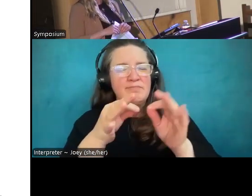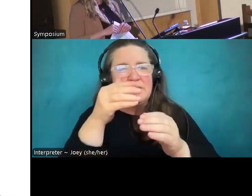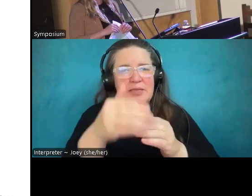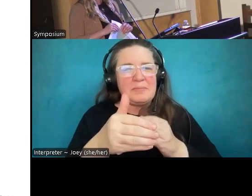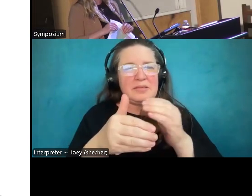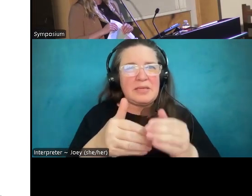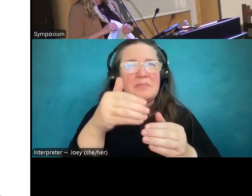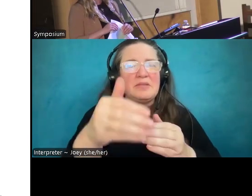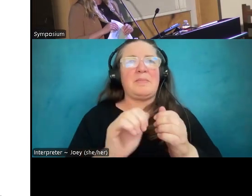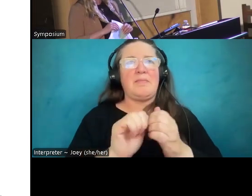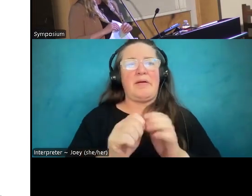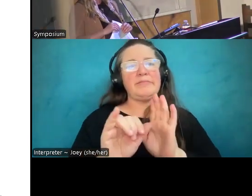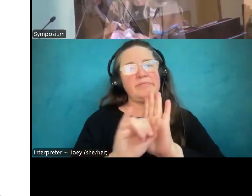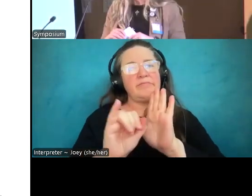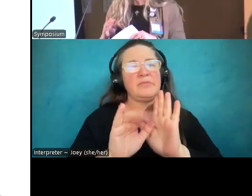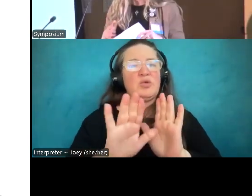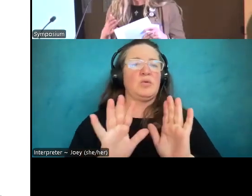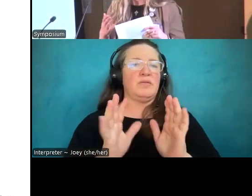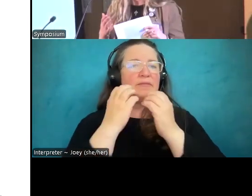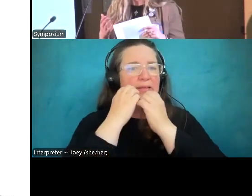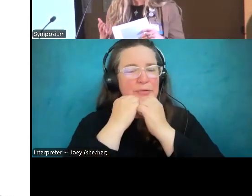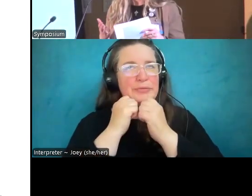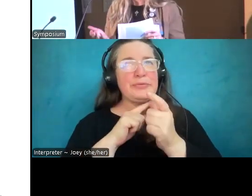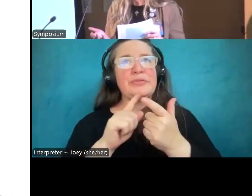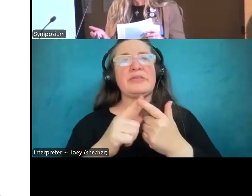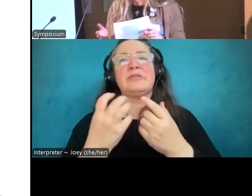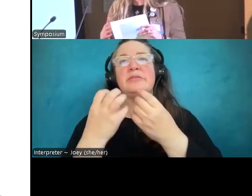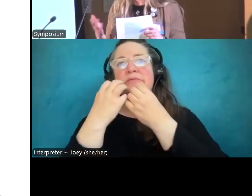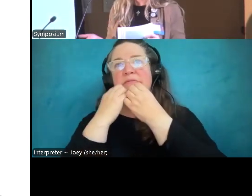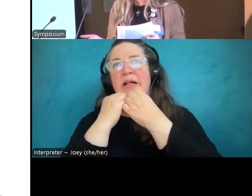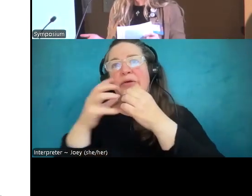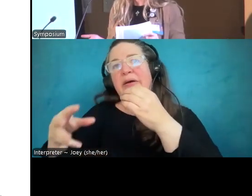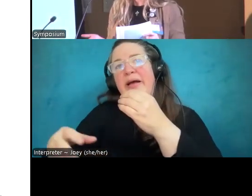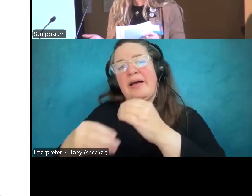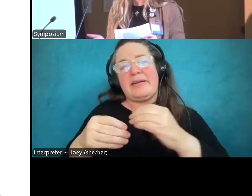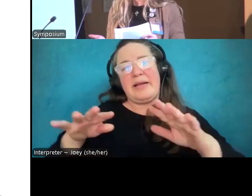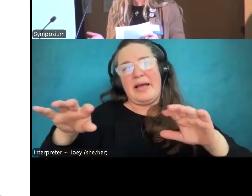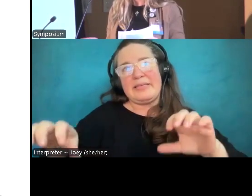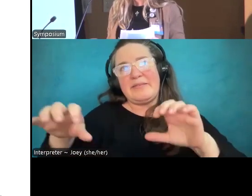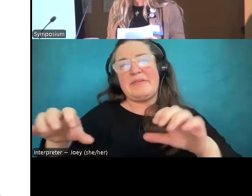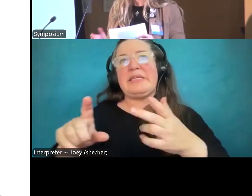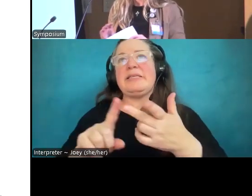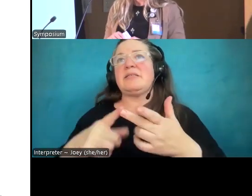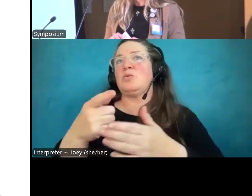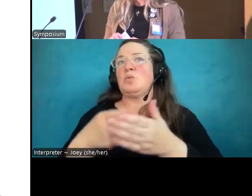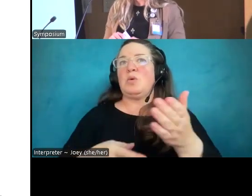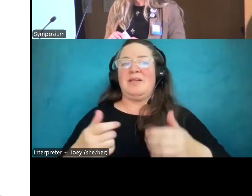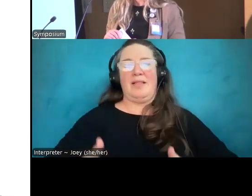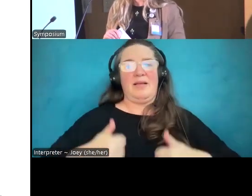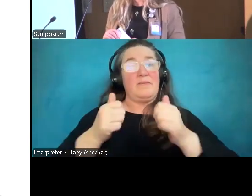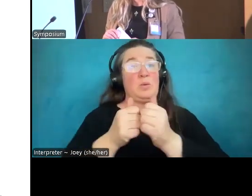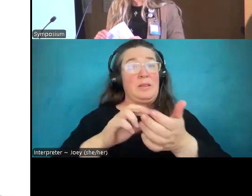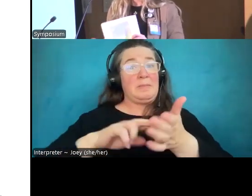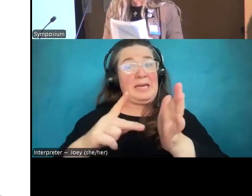of valued activities. And considering what a valued life, a meaningful life for you could look like now, despite